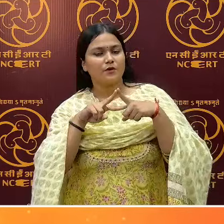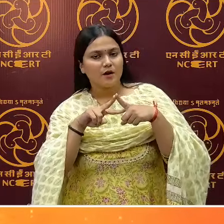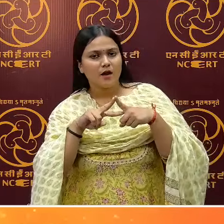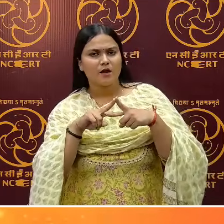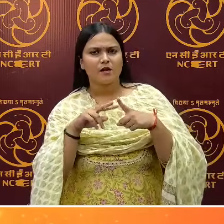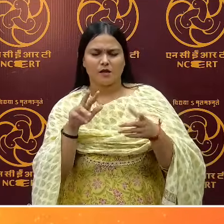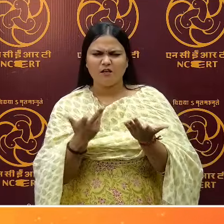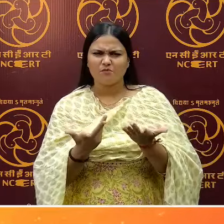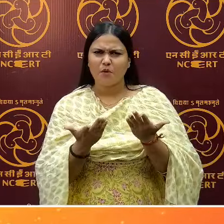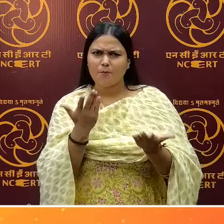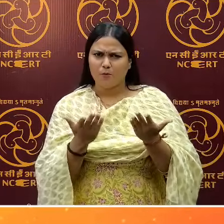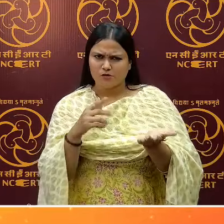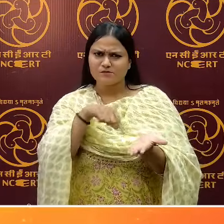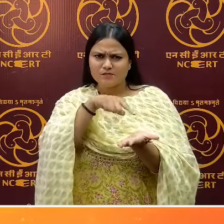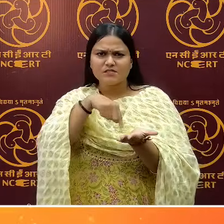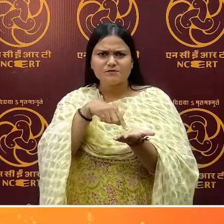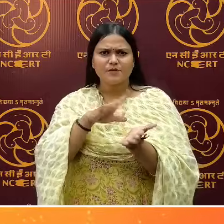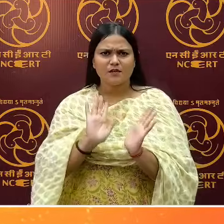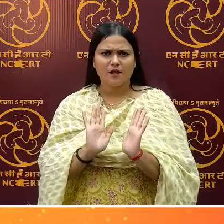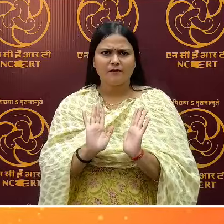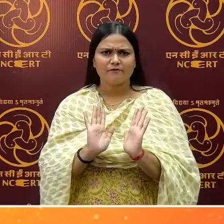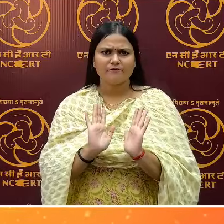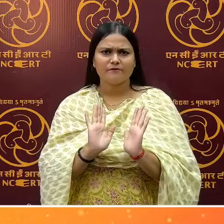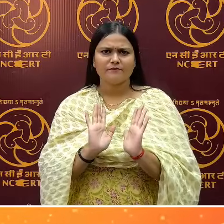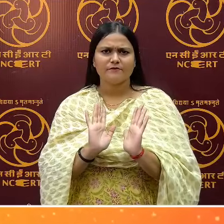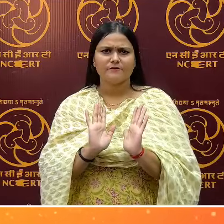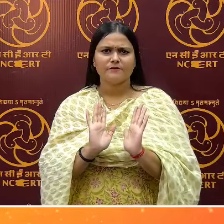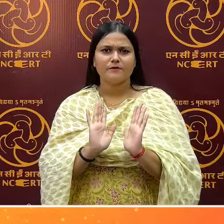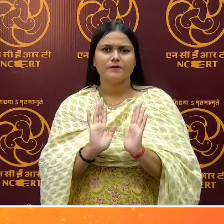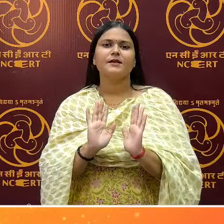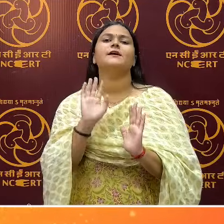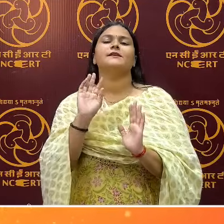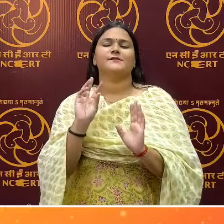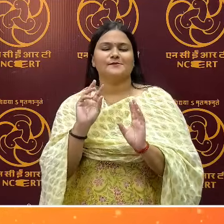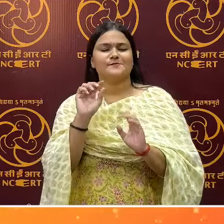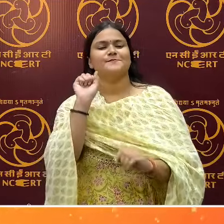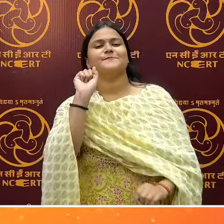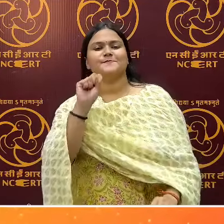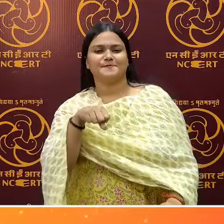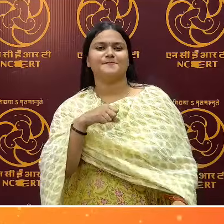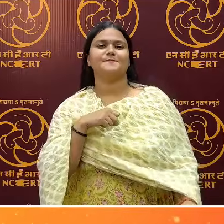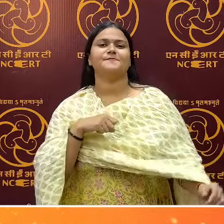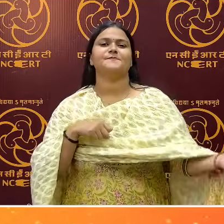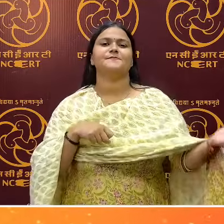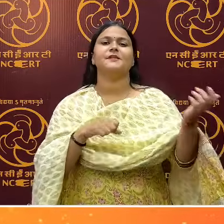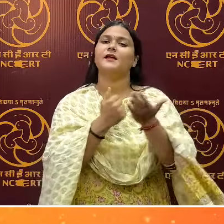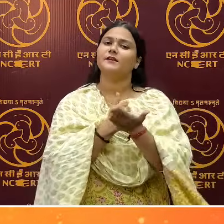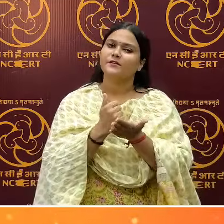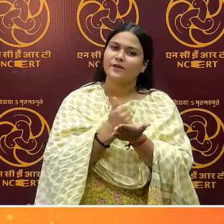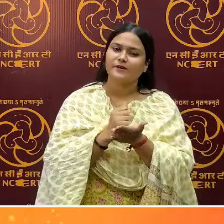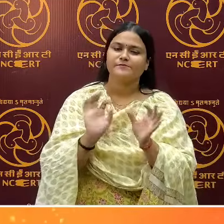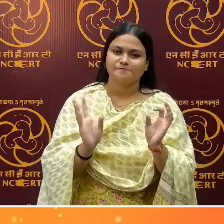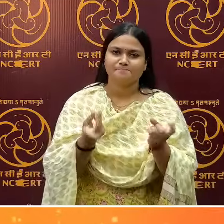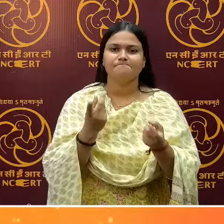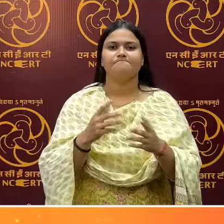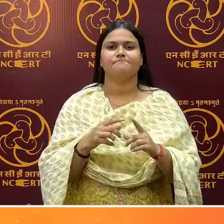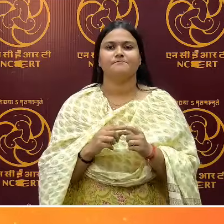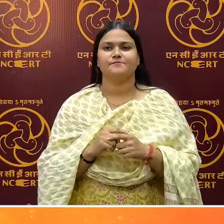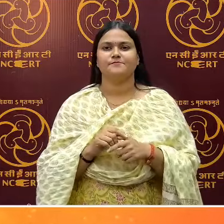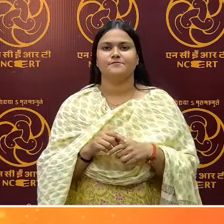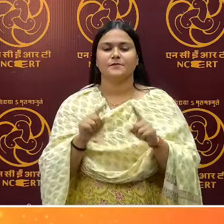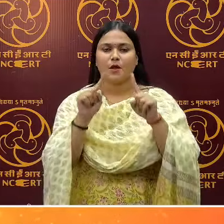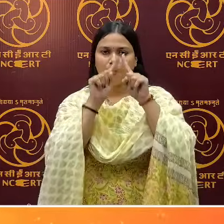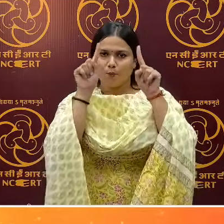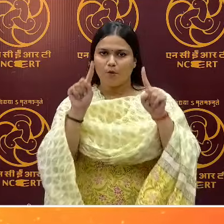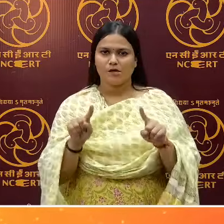can they spin? Let's try. I have one sample for these two for you. Okay. This is a